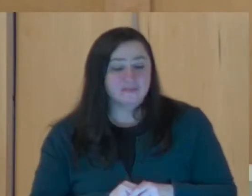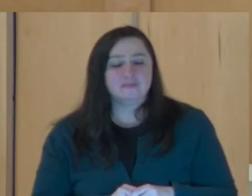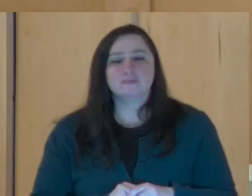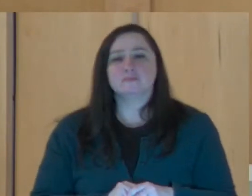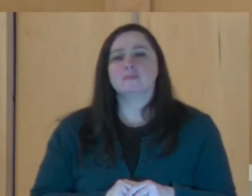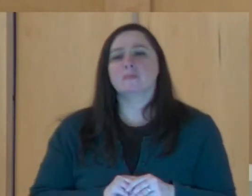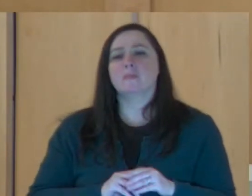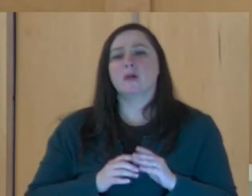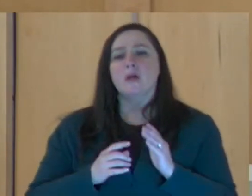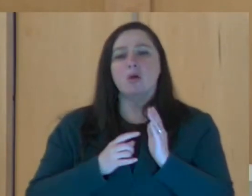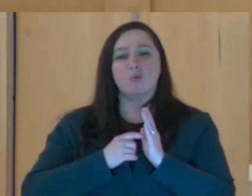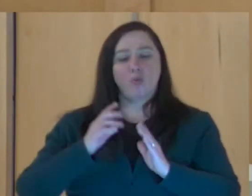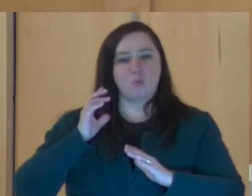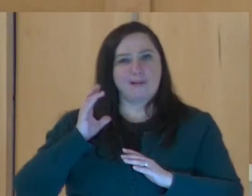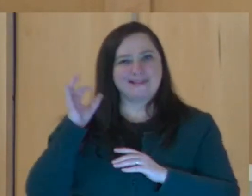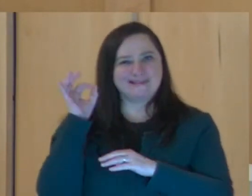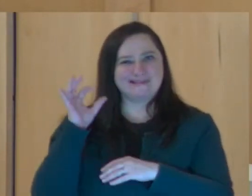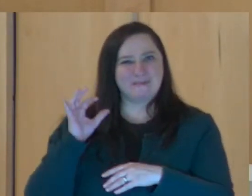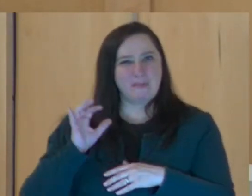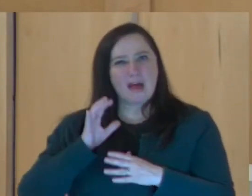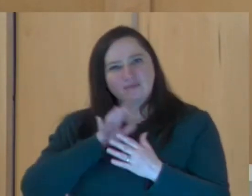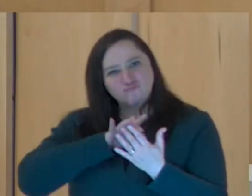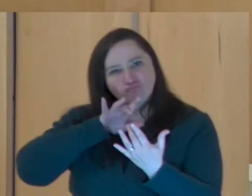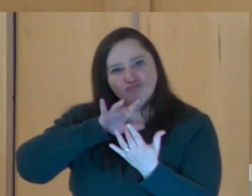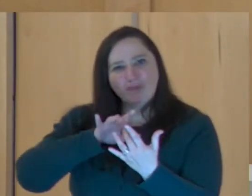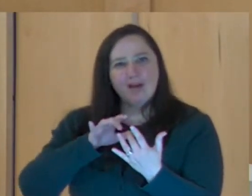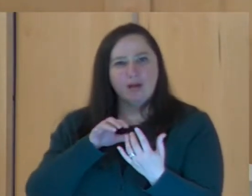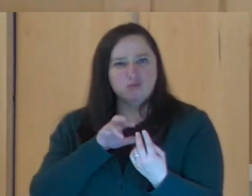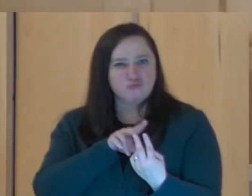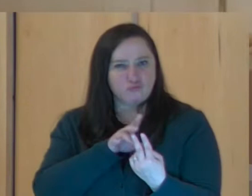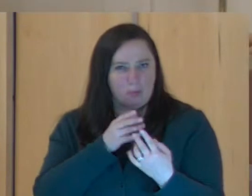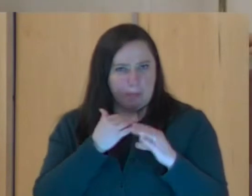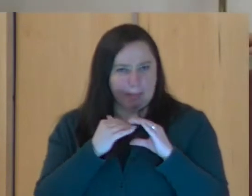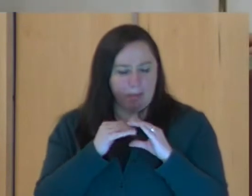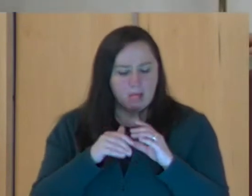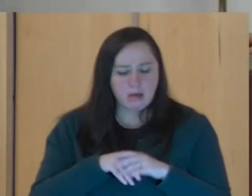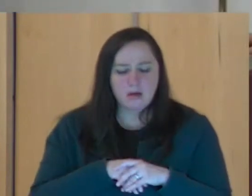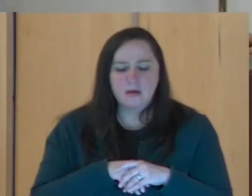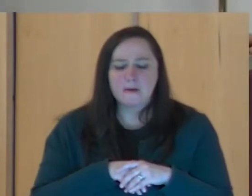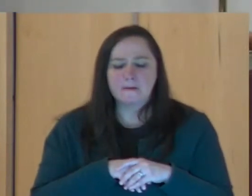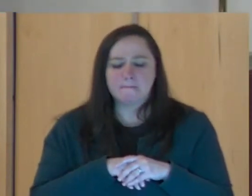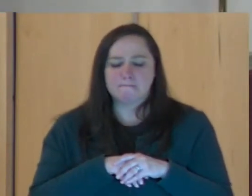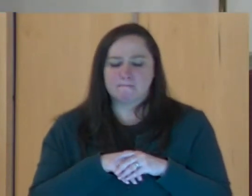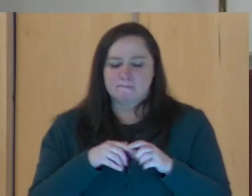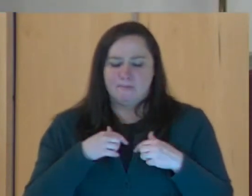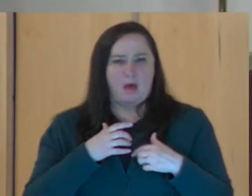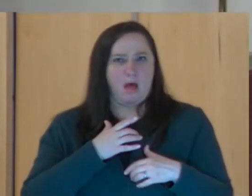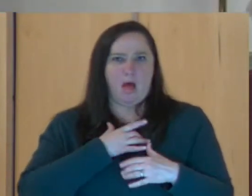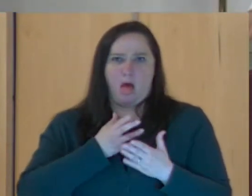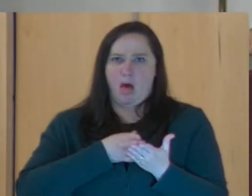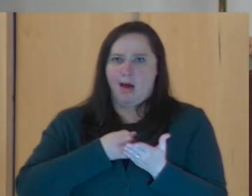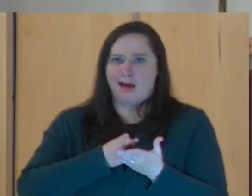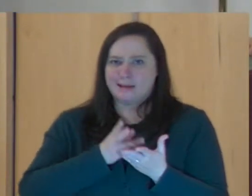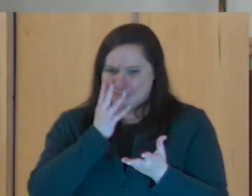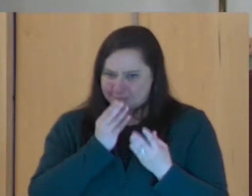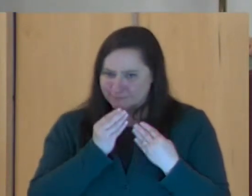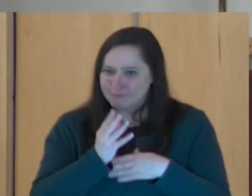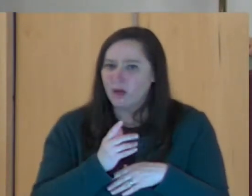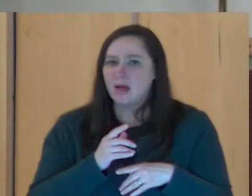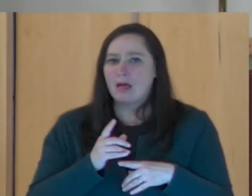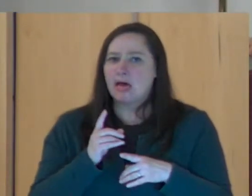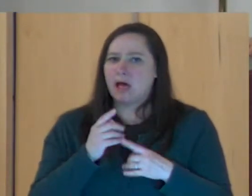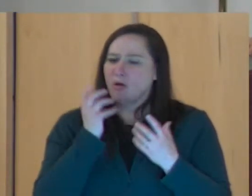There was once, as a pastor, where I reached out to a couple with an email. I was heartfelt, honest, and I said, it's